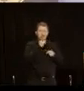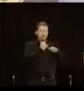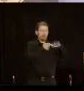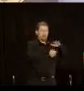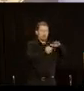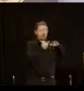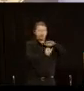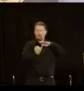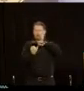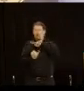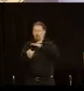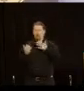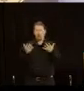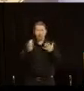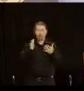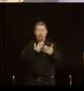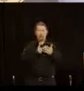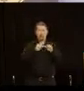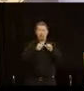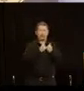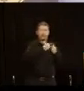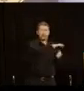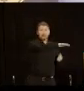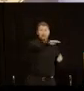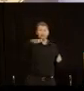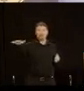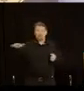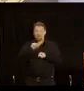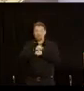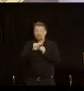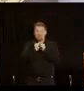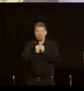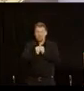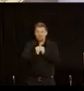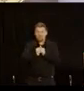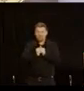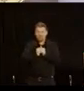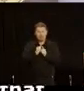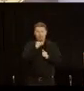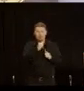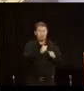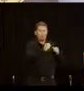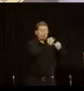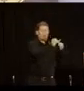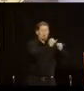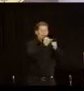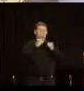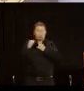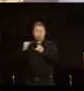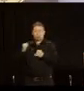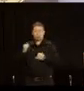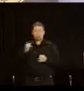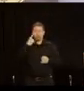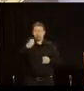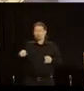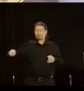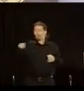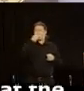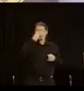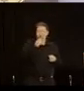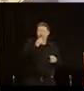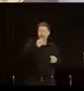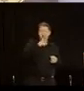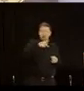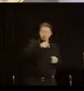agencies partner across agencies, because at the end of the day, we're here to serve individuals, and they don't care whether it's APD